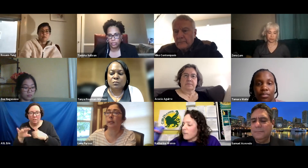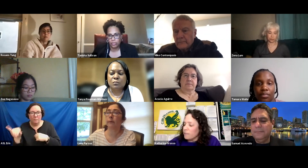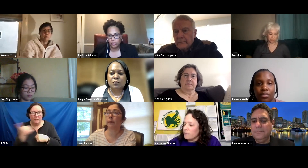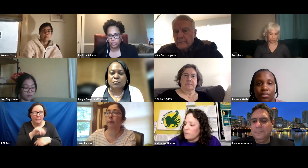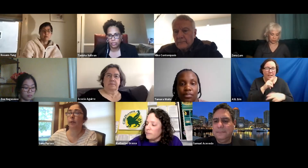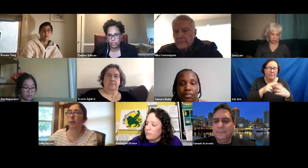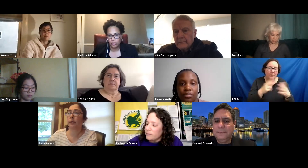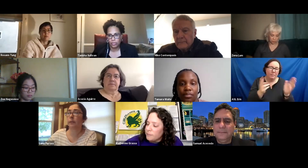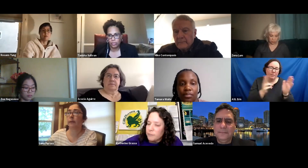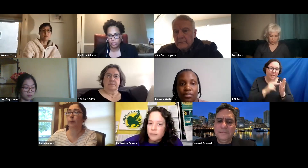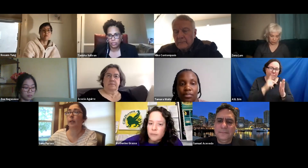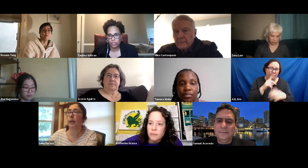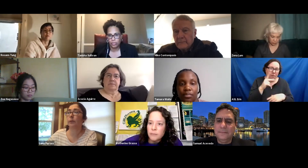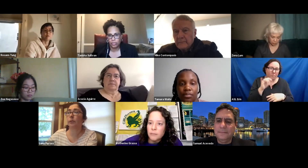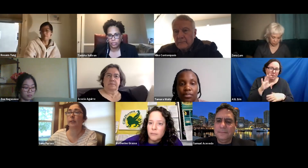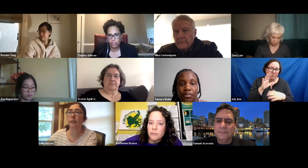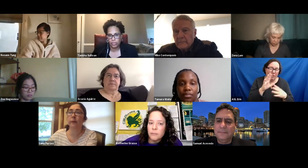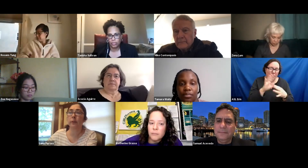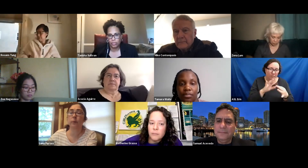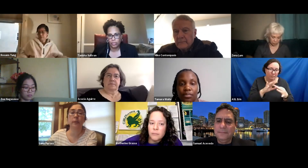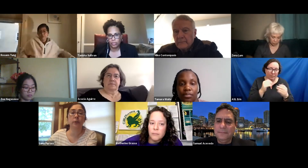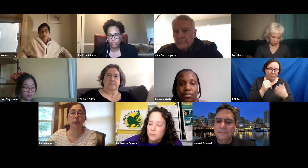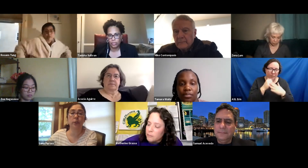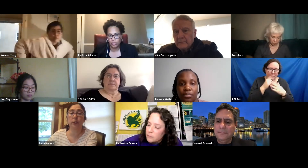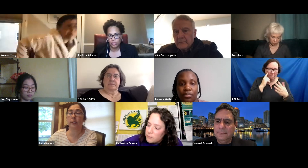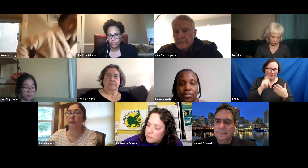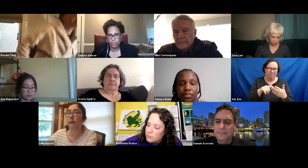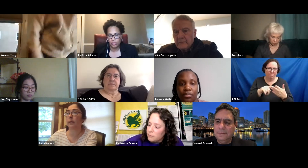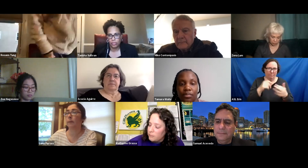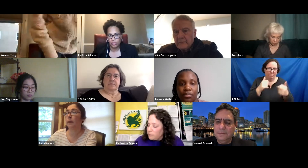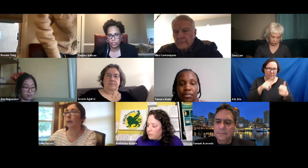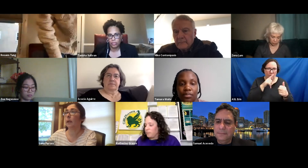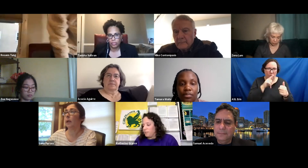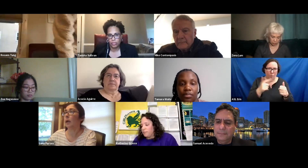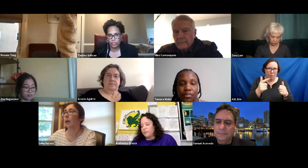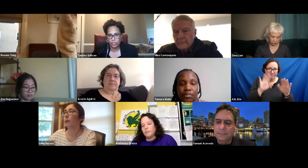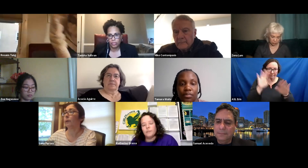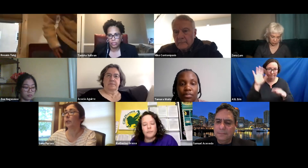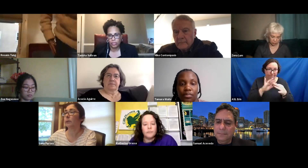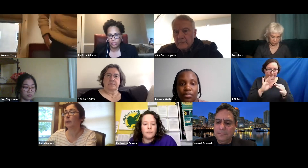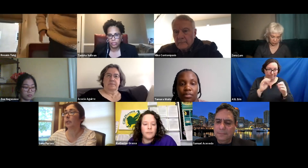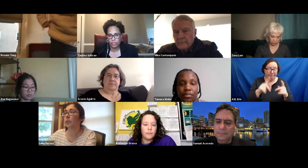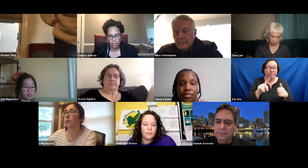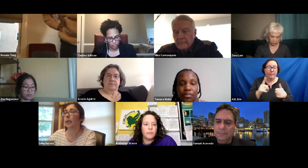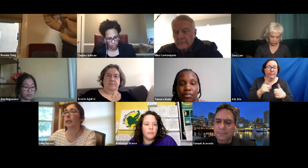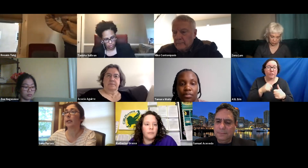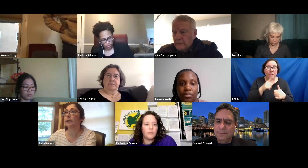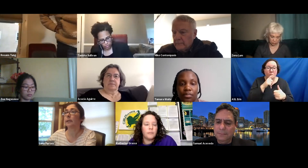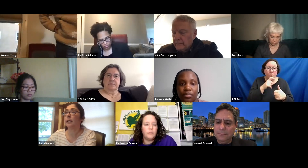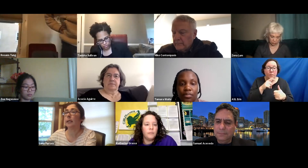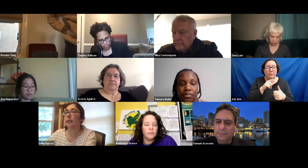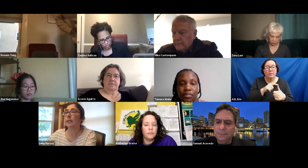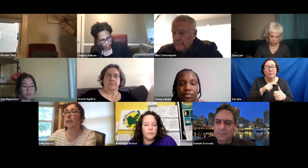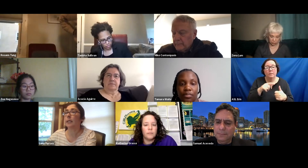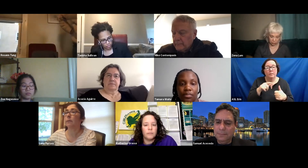used to sign up for public comment. That will allow us to identify you when it's your turn to testify. Our first speaker today